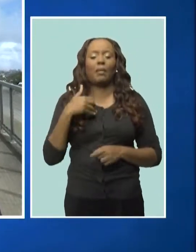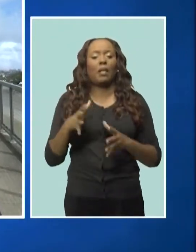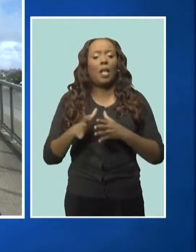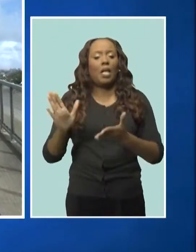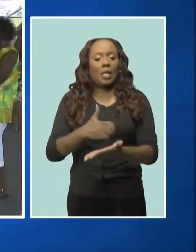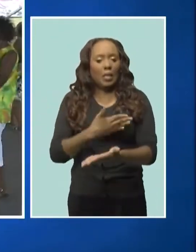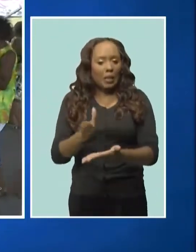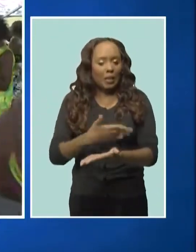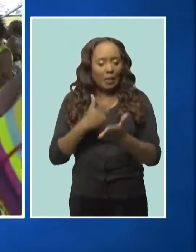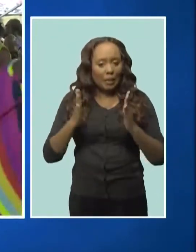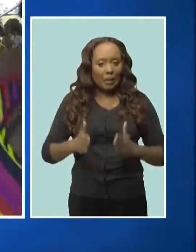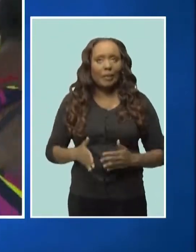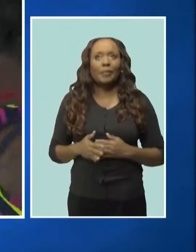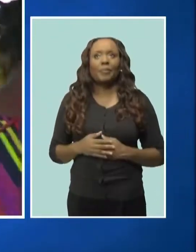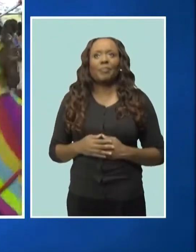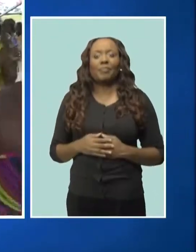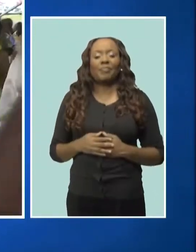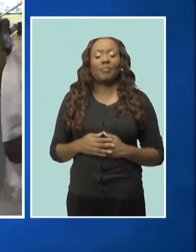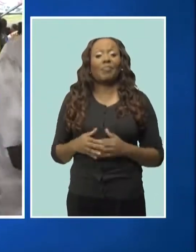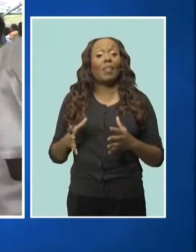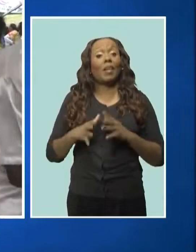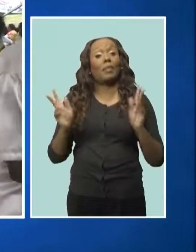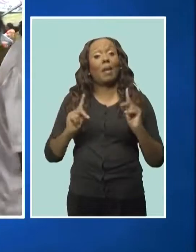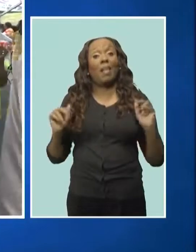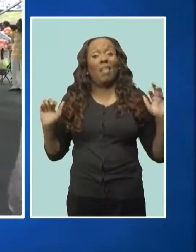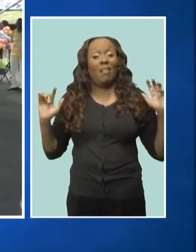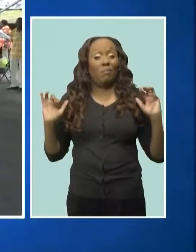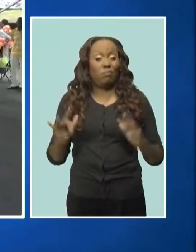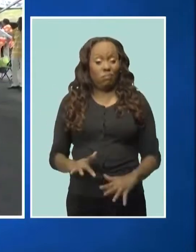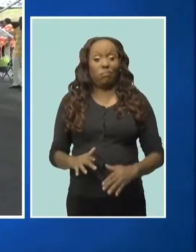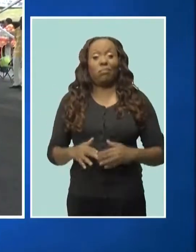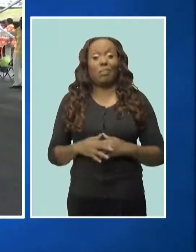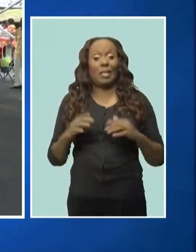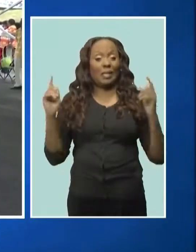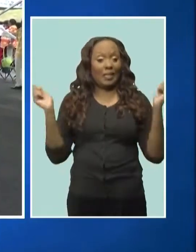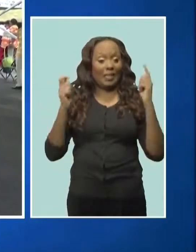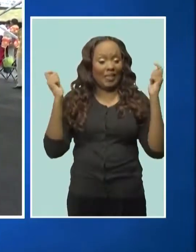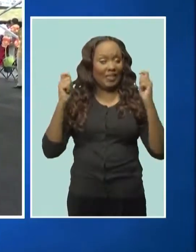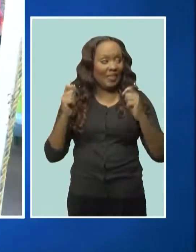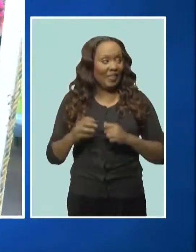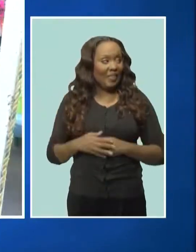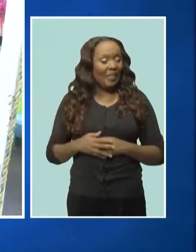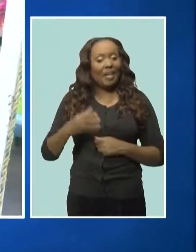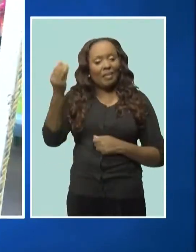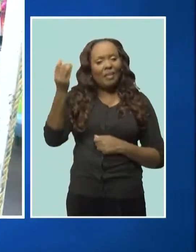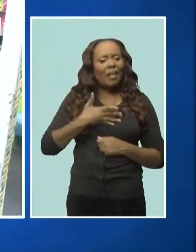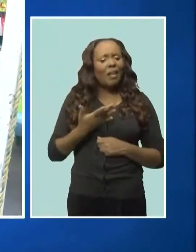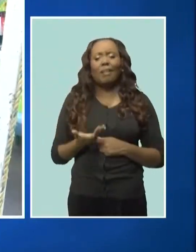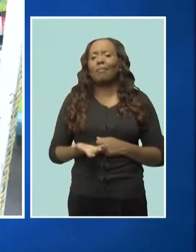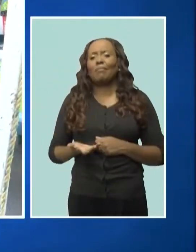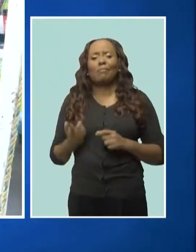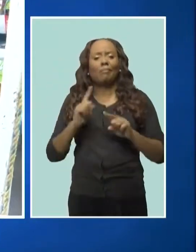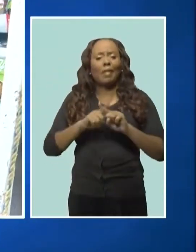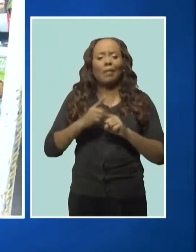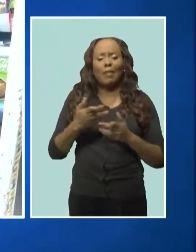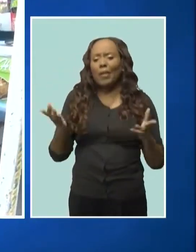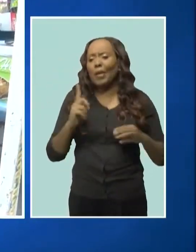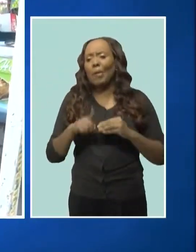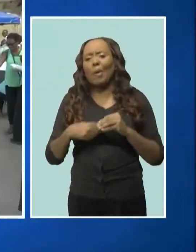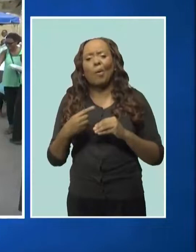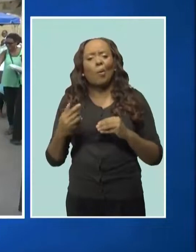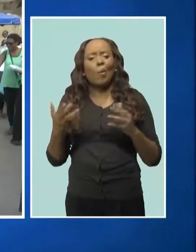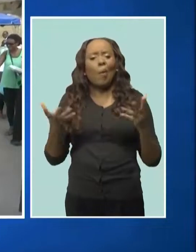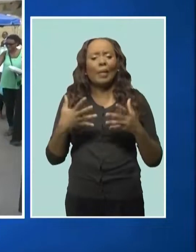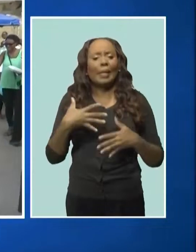well. And members of the Q family turned out in their numbers for the celebration, telling us what they like about the event and radio station.